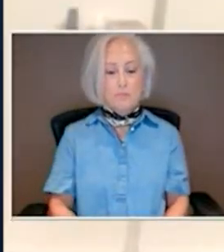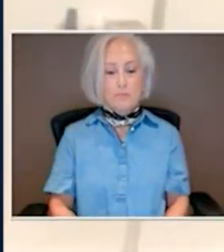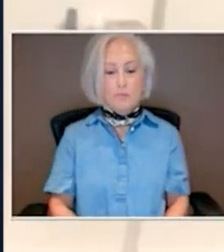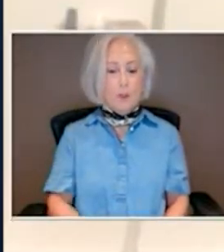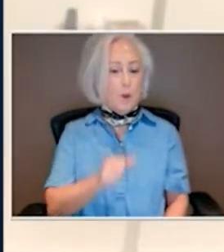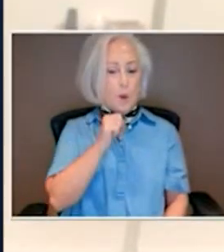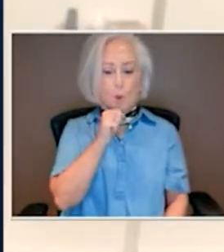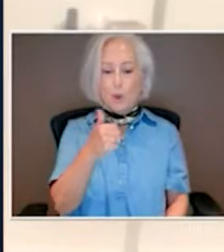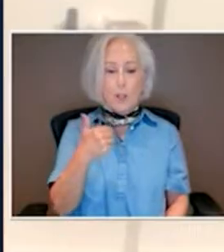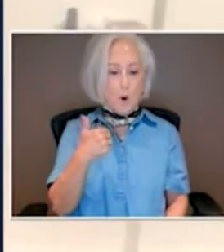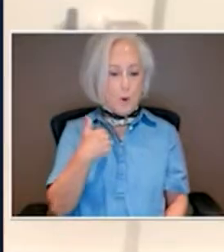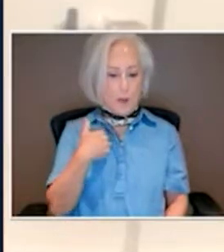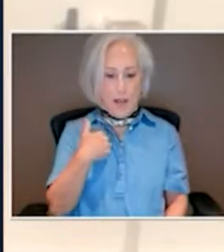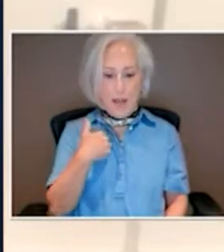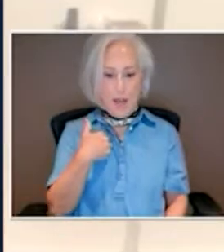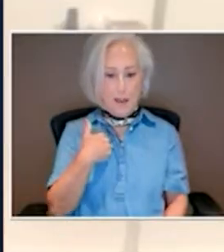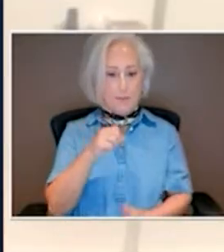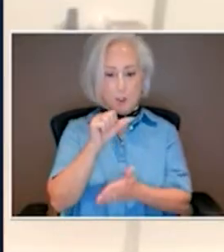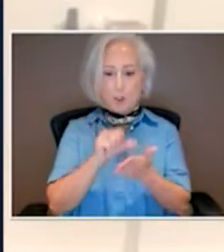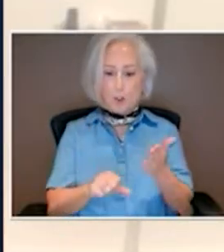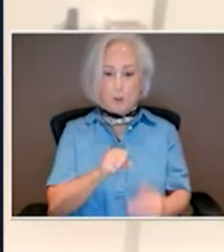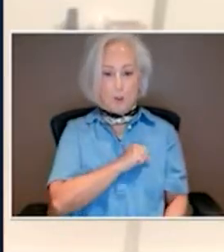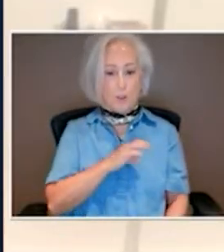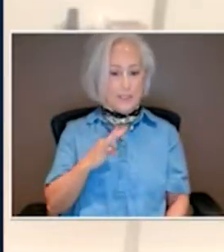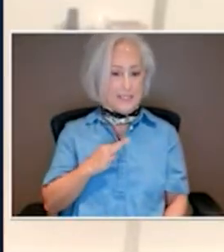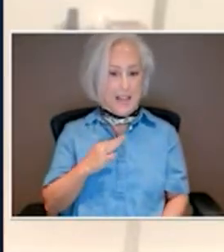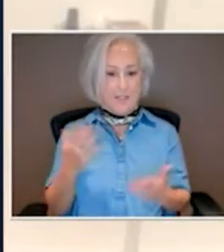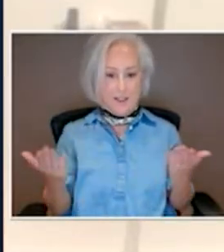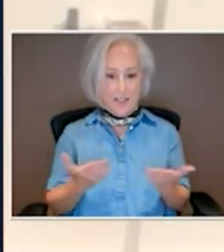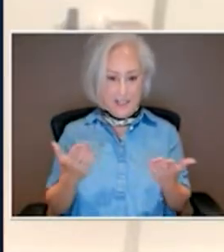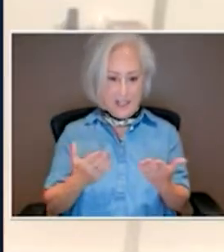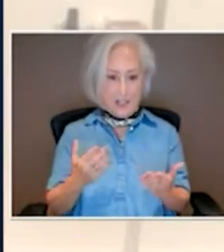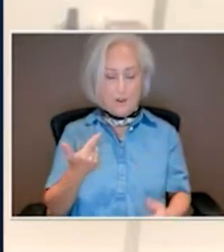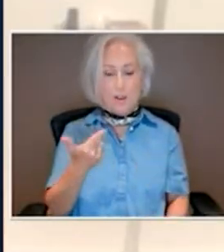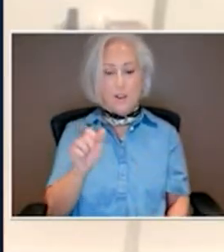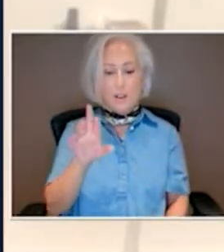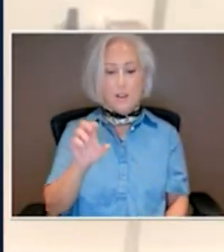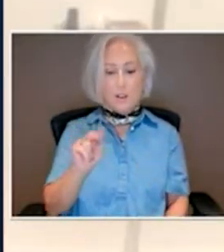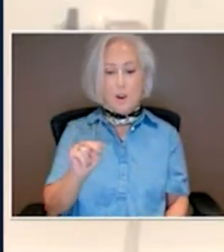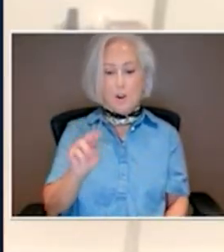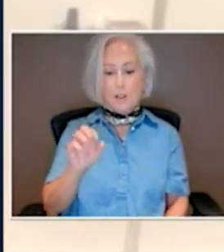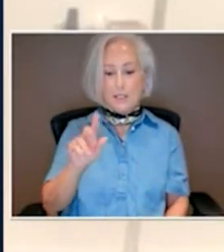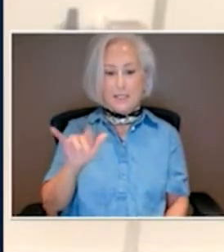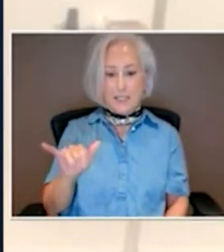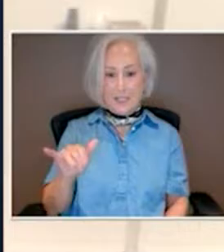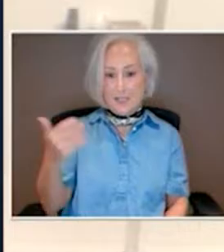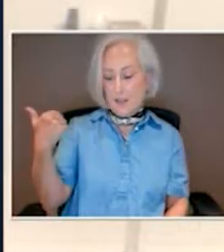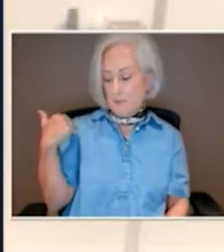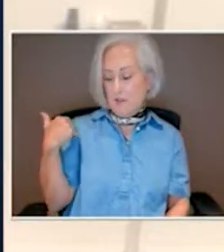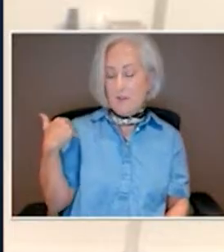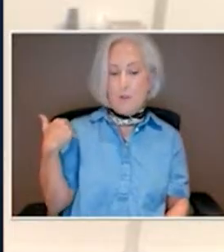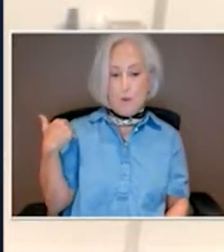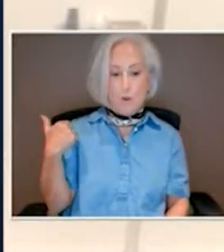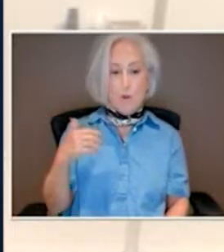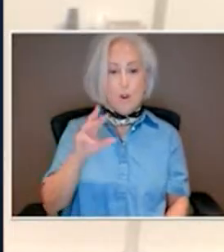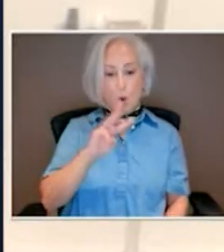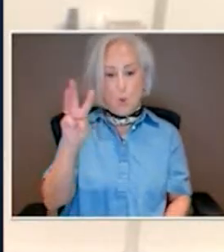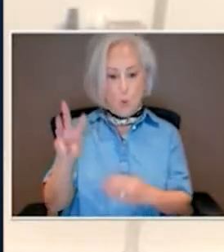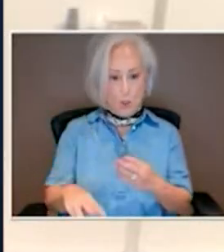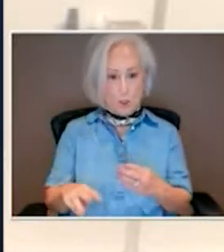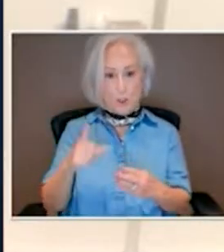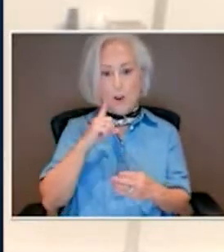don't have the surgical staff here in Garden City, so I initially was in Wichita for my